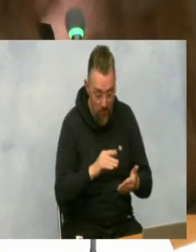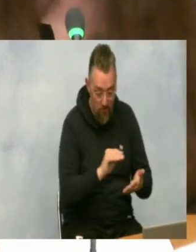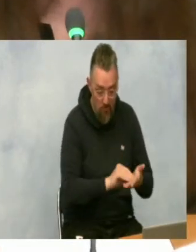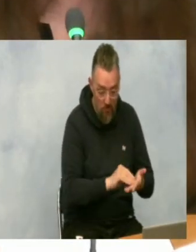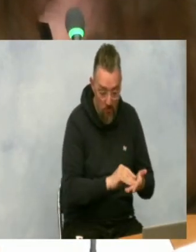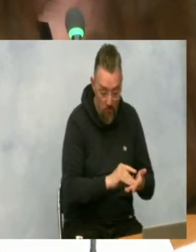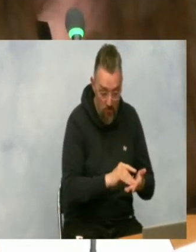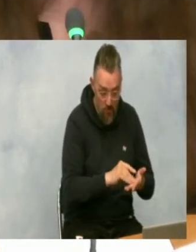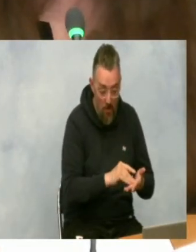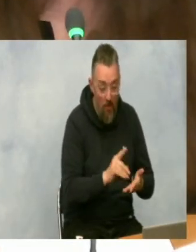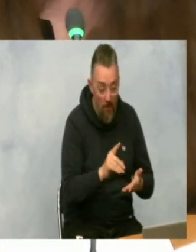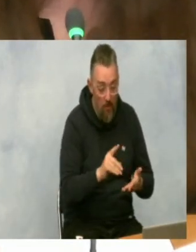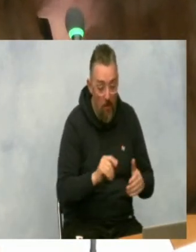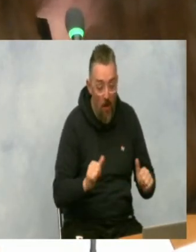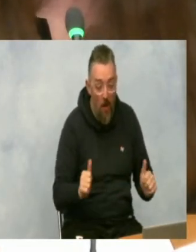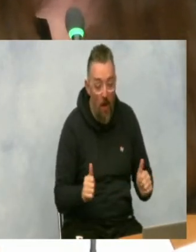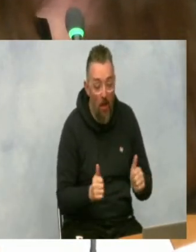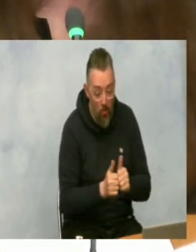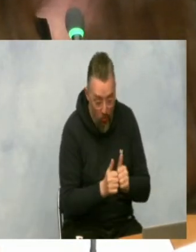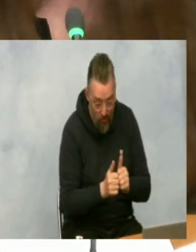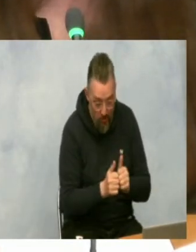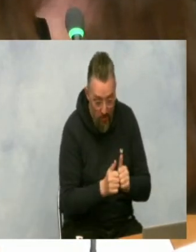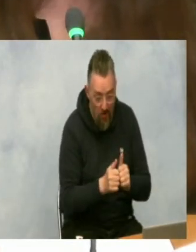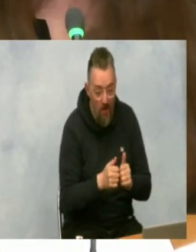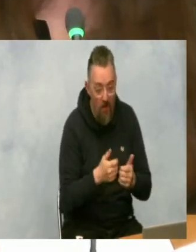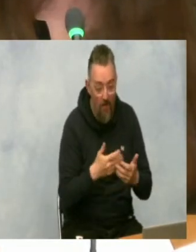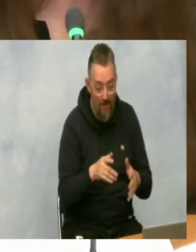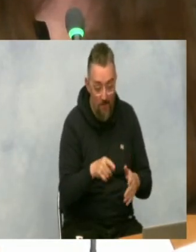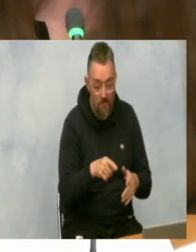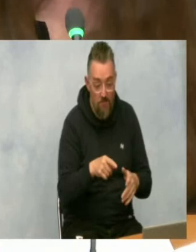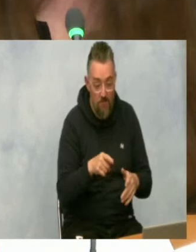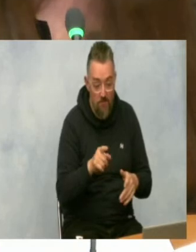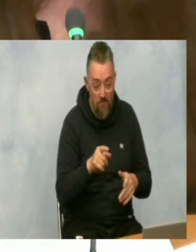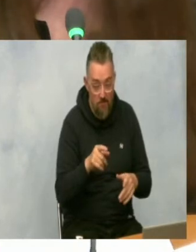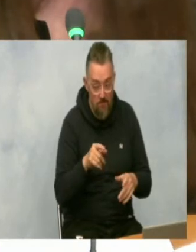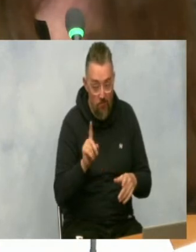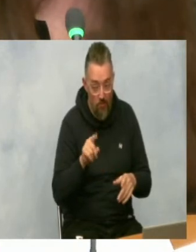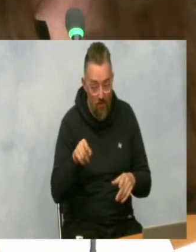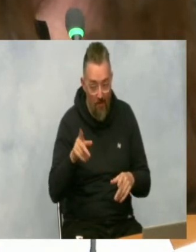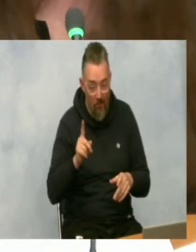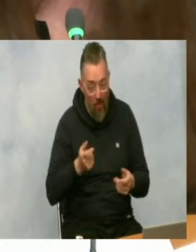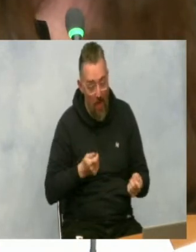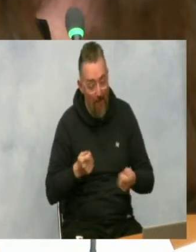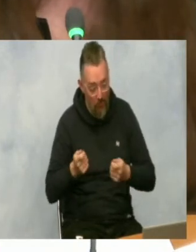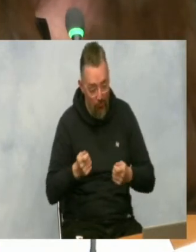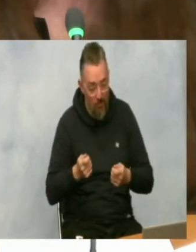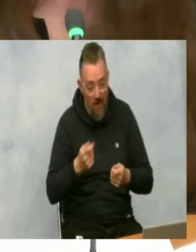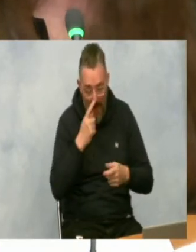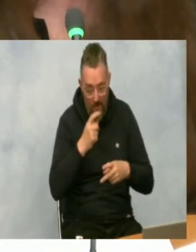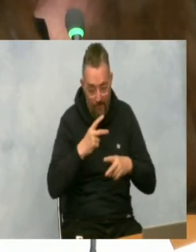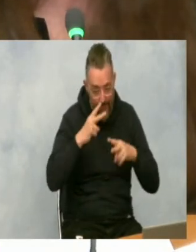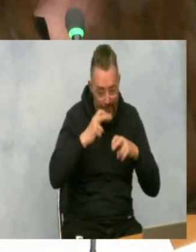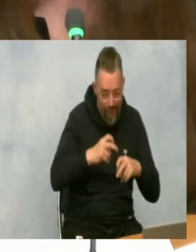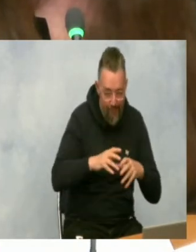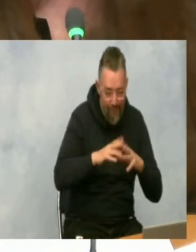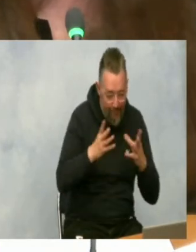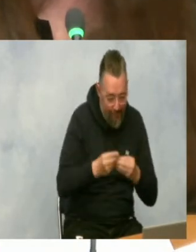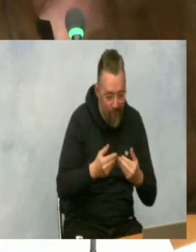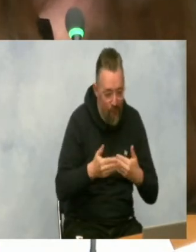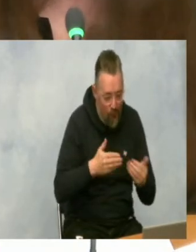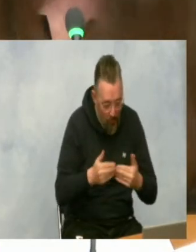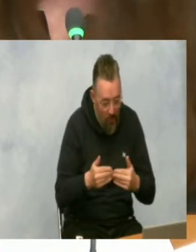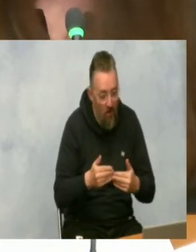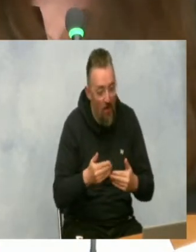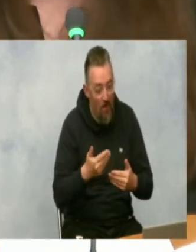that the authority was granted to the Executive Director in conjunction with the Head of Administration and Legal Services to conclude matters, again be